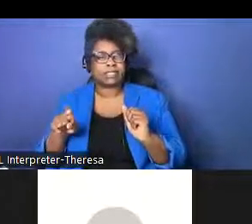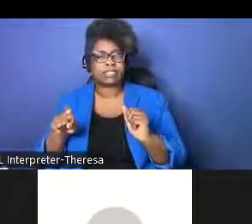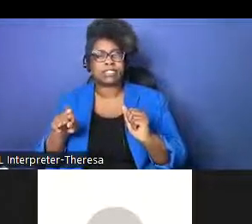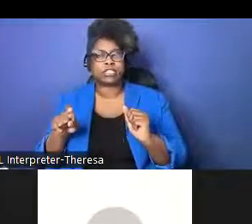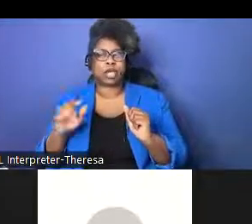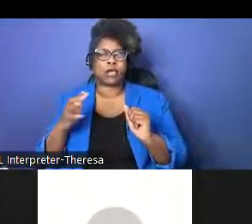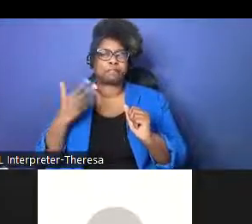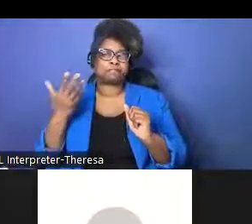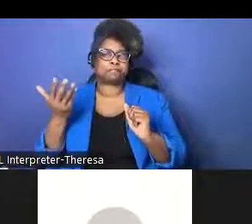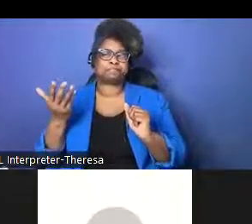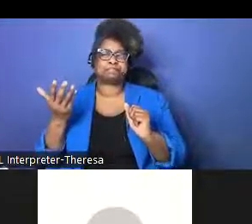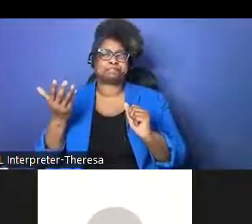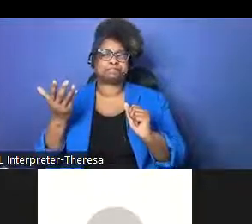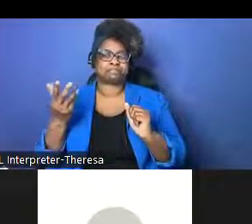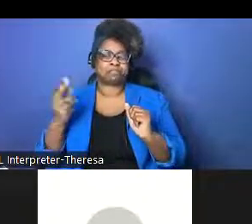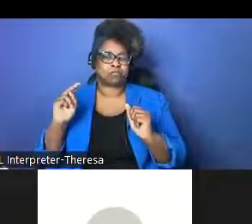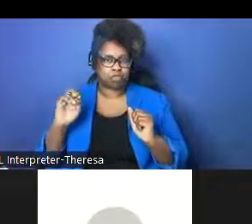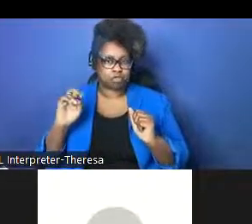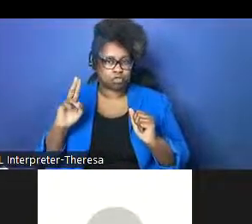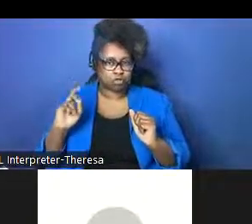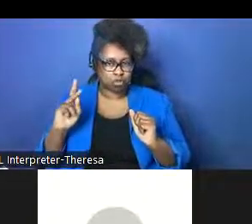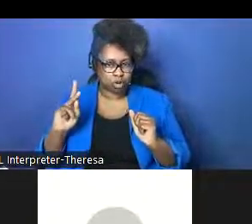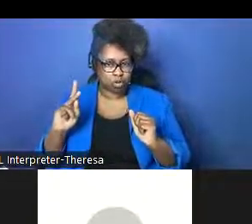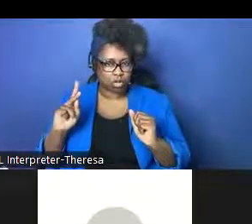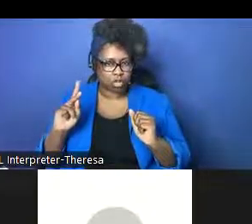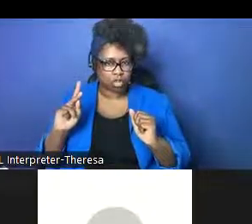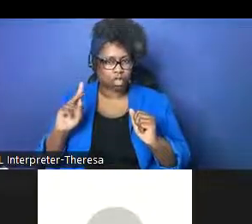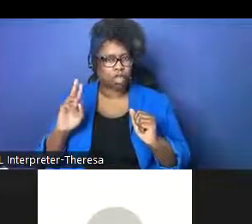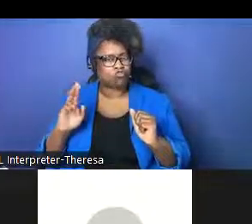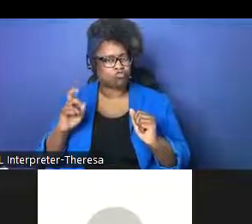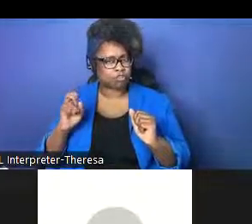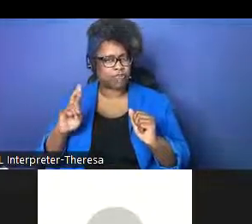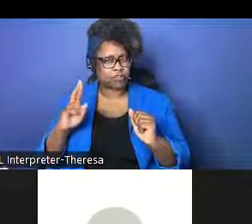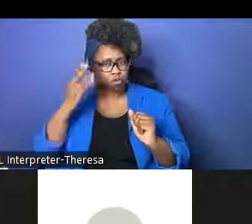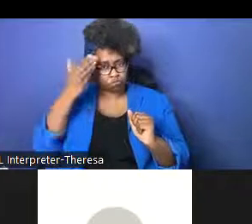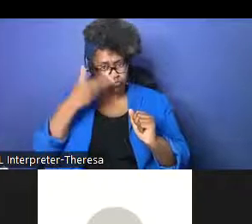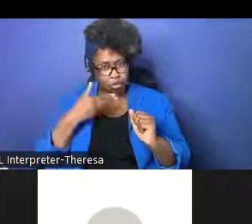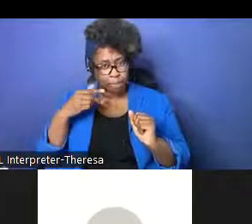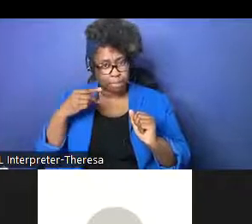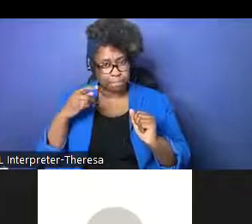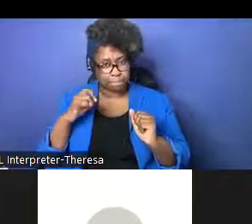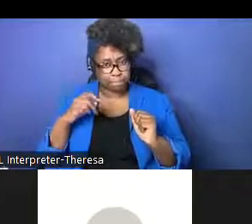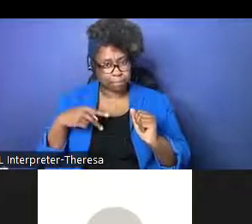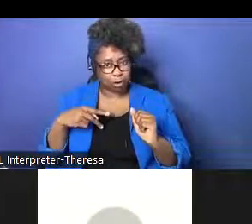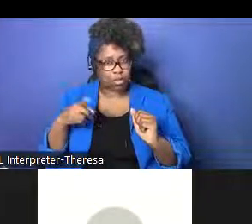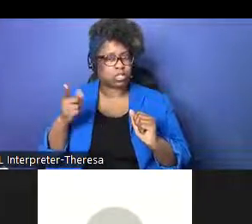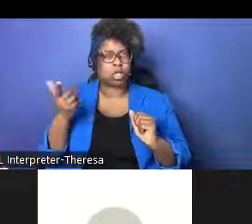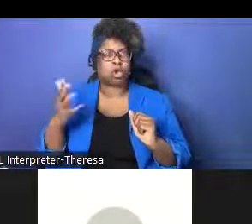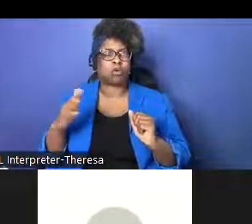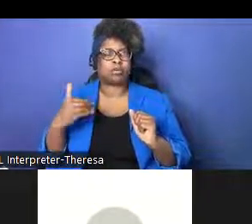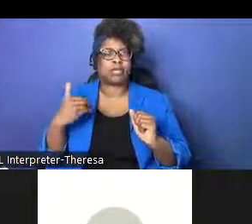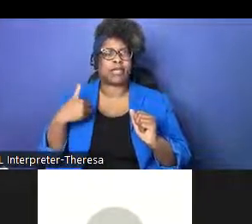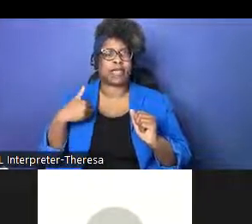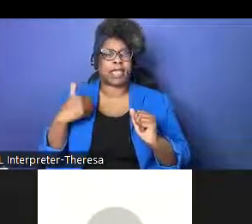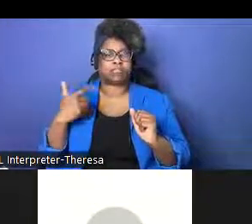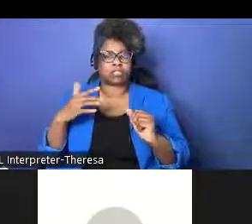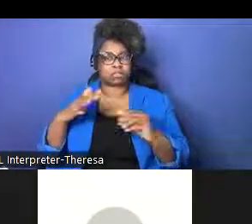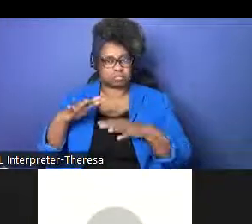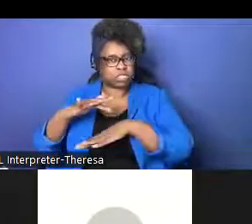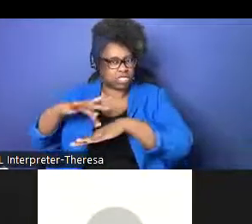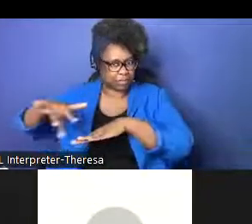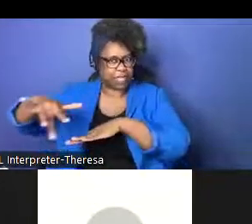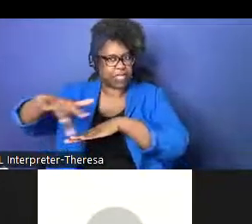existing Newark Riverfront Park, where there already is some extra space and